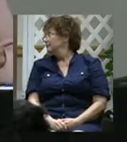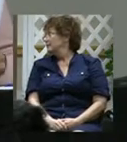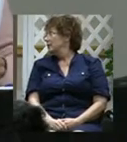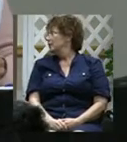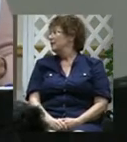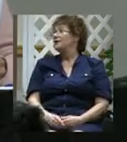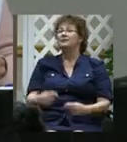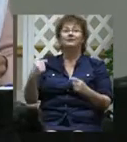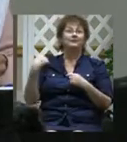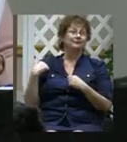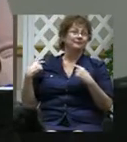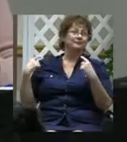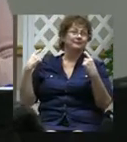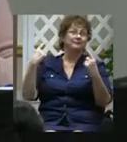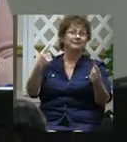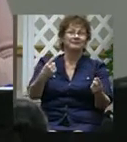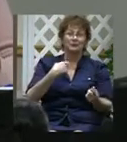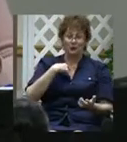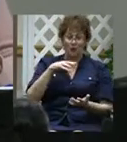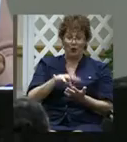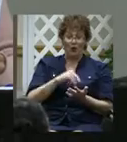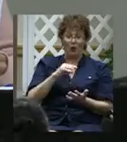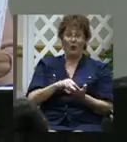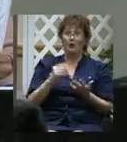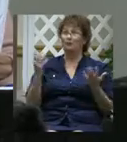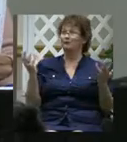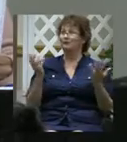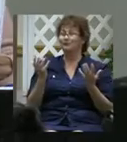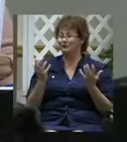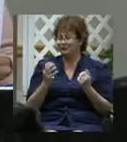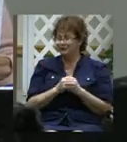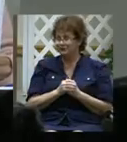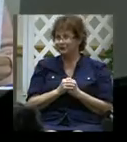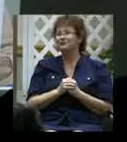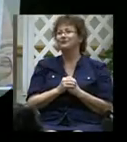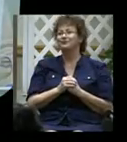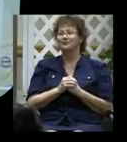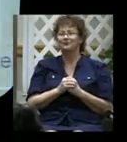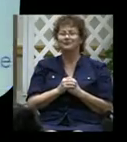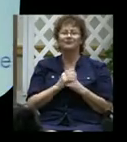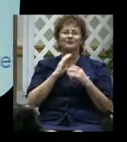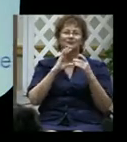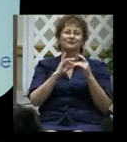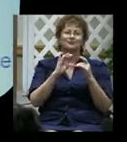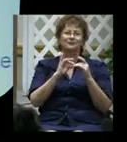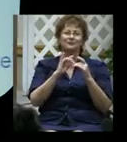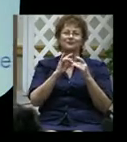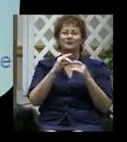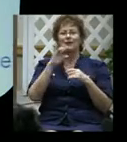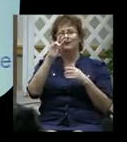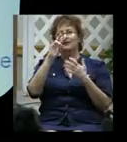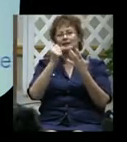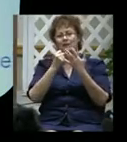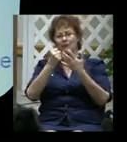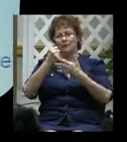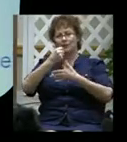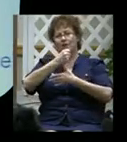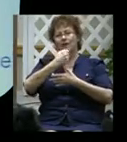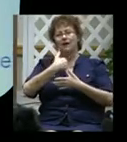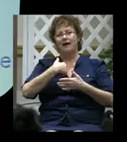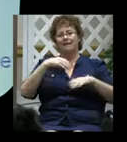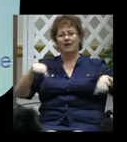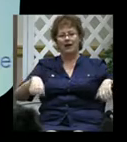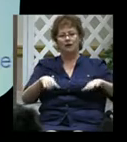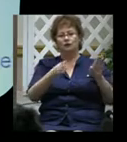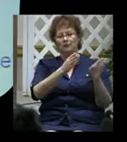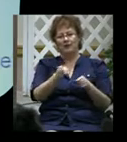So what are the lessons learned? Well, again, like I said yesterday, setting priorities and having an action plan.